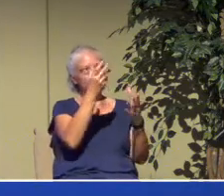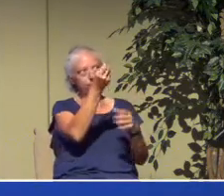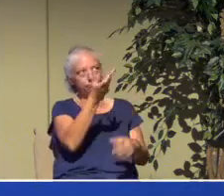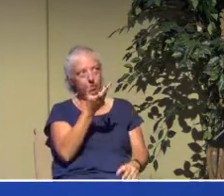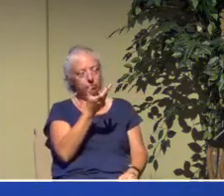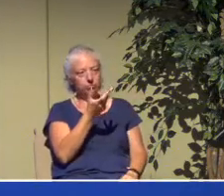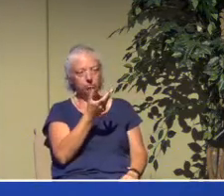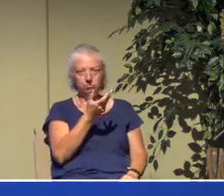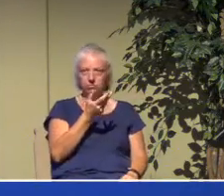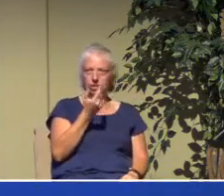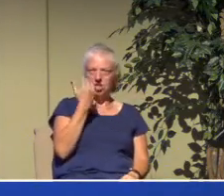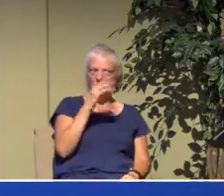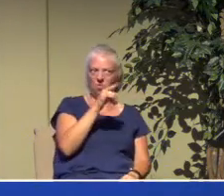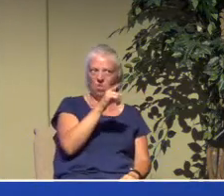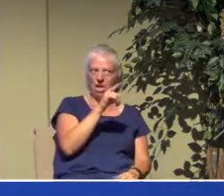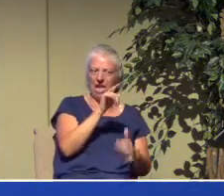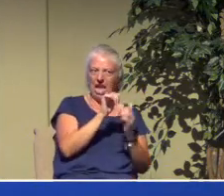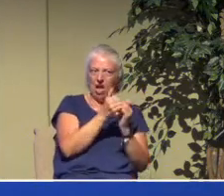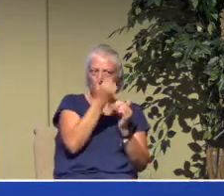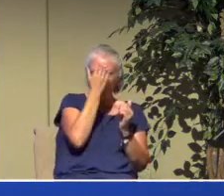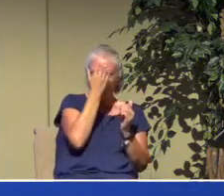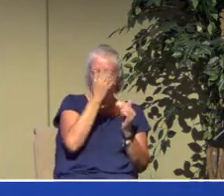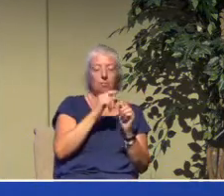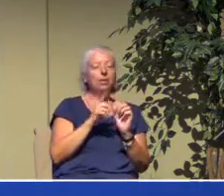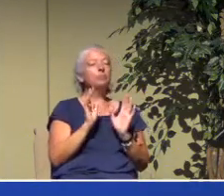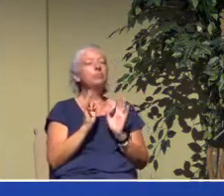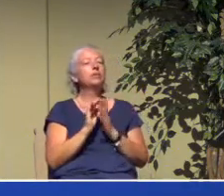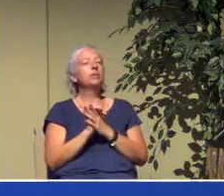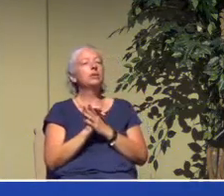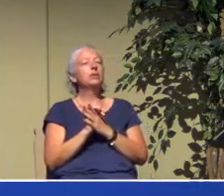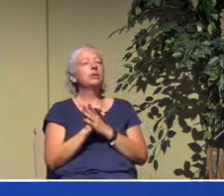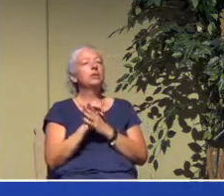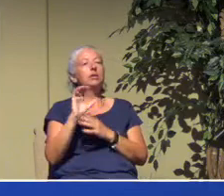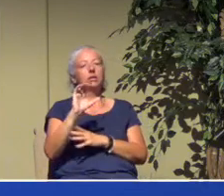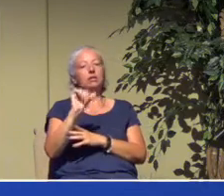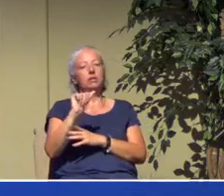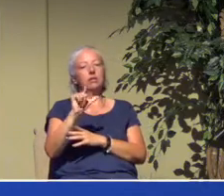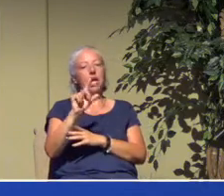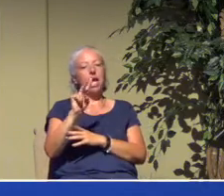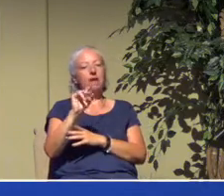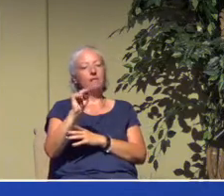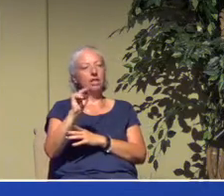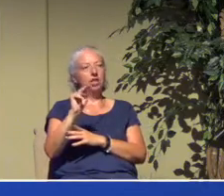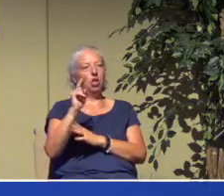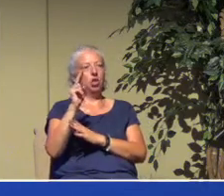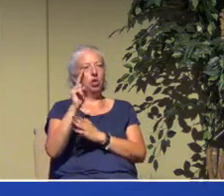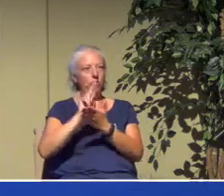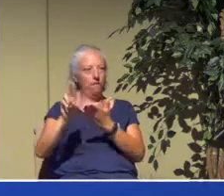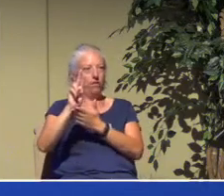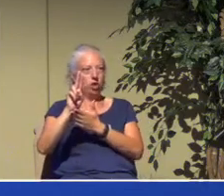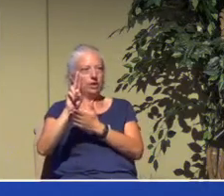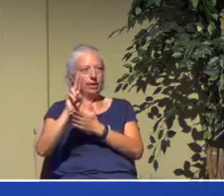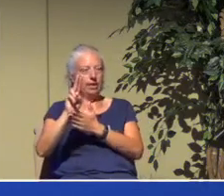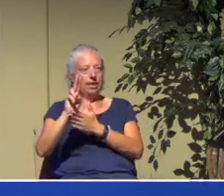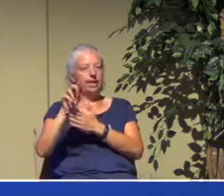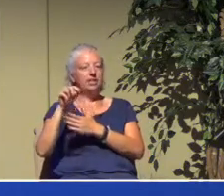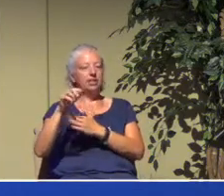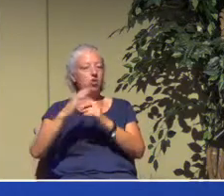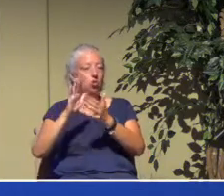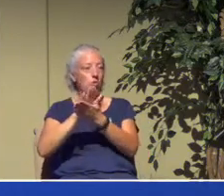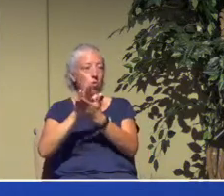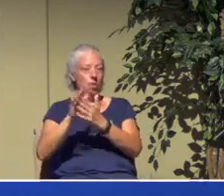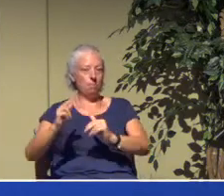to this conversation, but when the Calvin University campus was built, and if you've ever been there, you know this